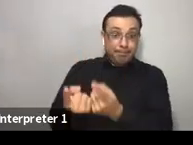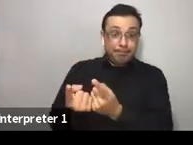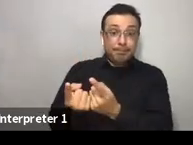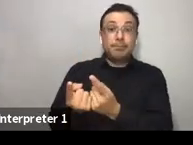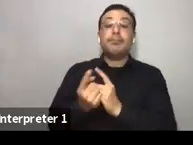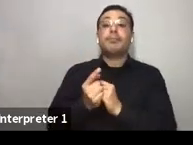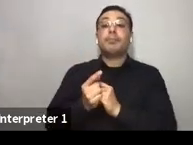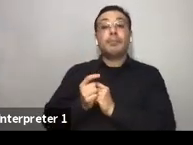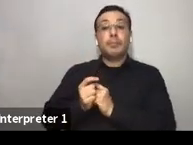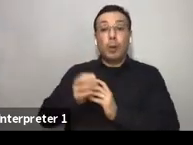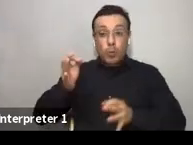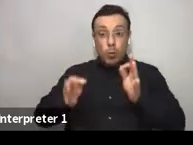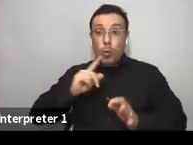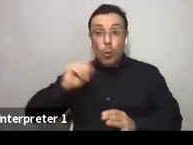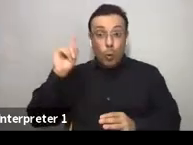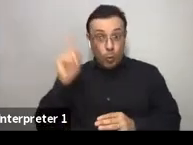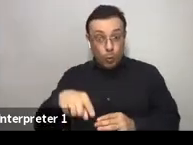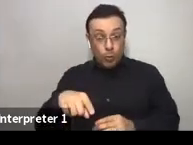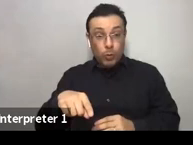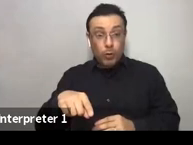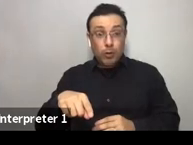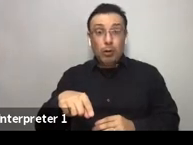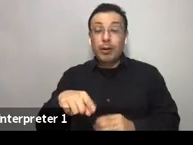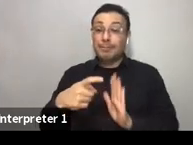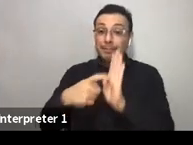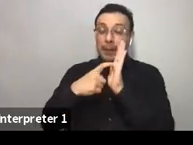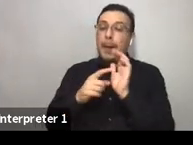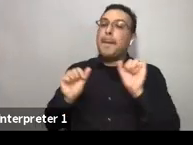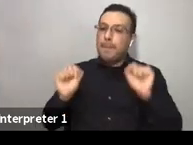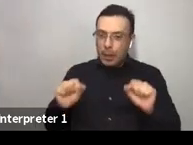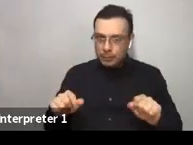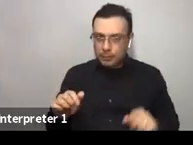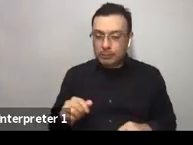we'll talk a little bit more in depth about that in a bit as well.